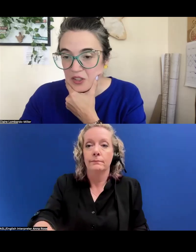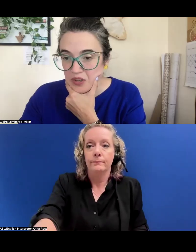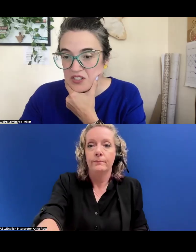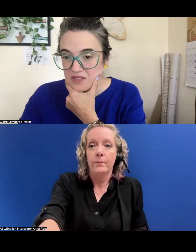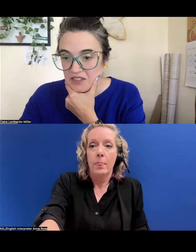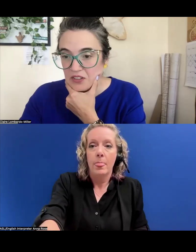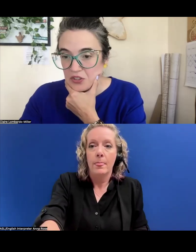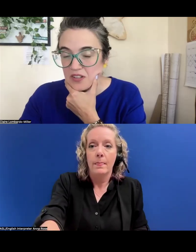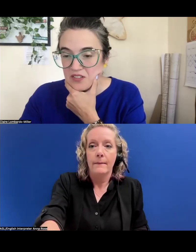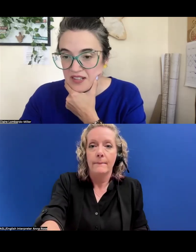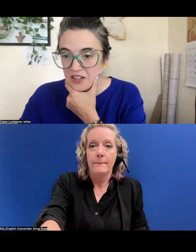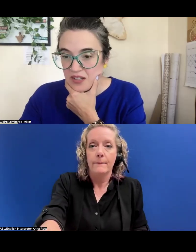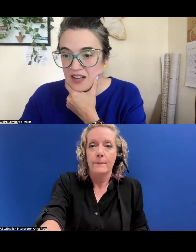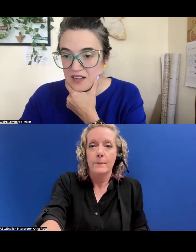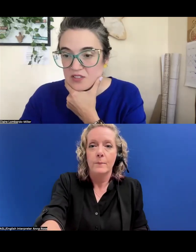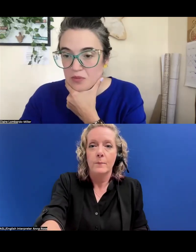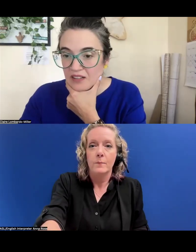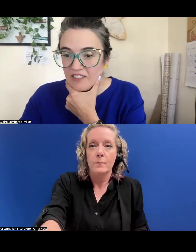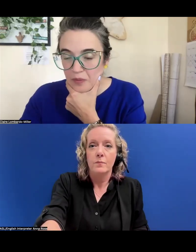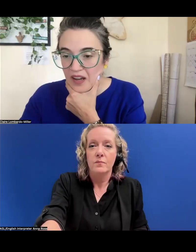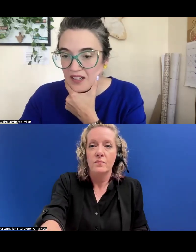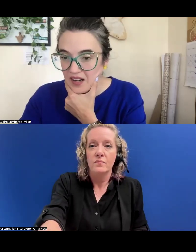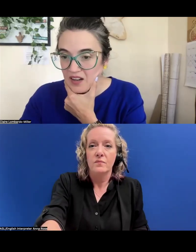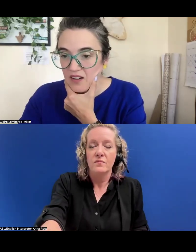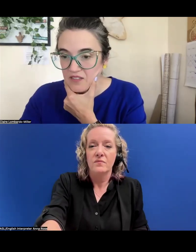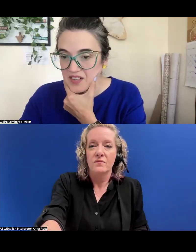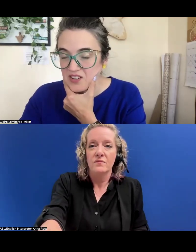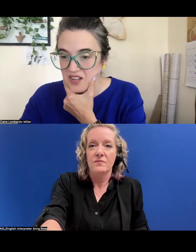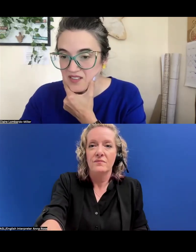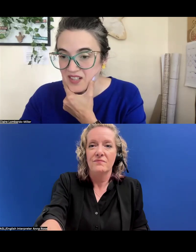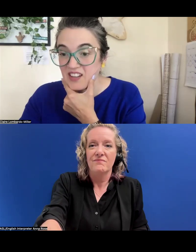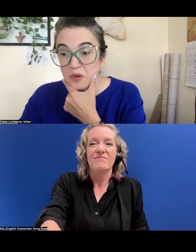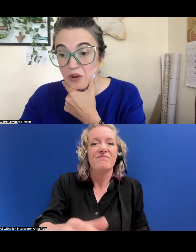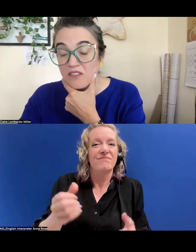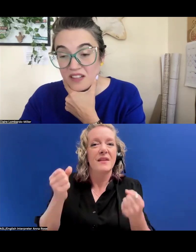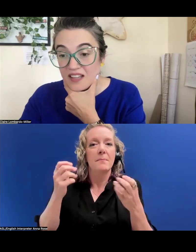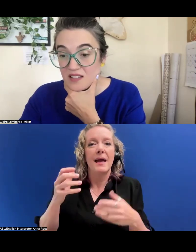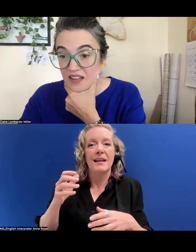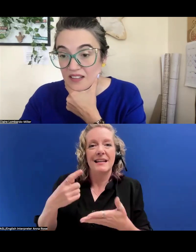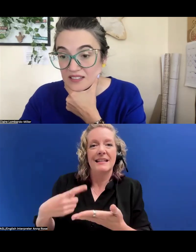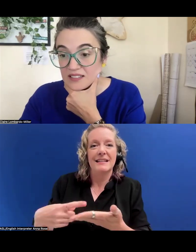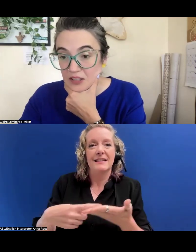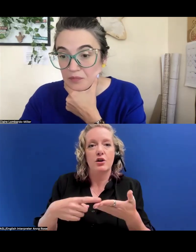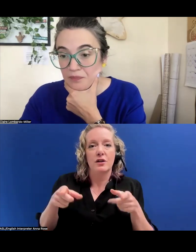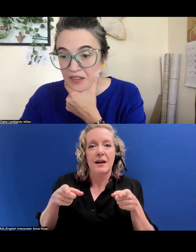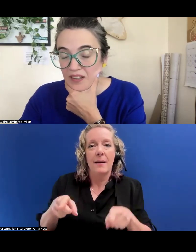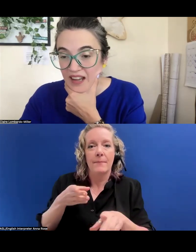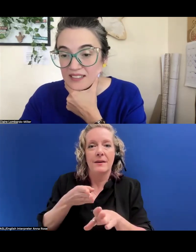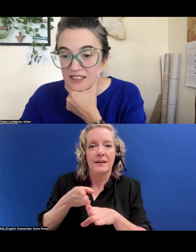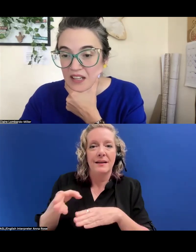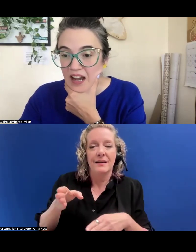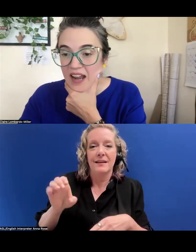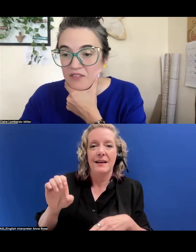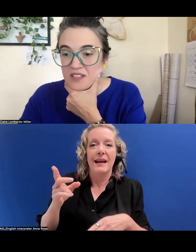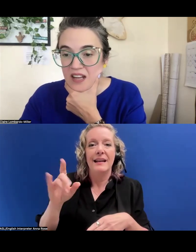and the celebration of deaf culture and intersectional identities are being left behind in EHDI conversation, and deaf people are often guests in the EHDI system.